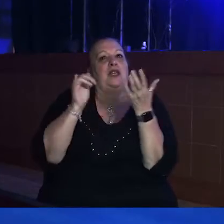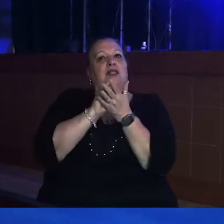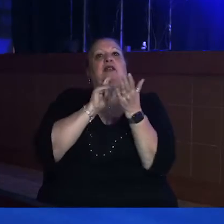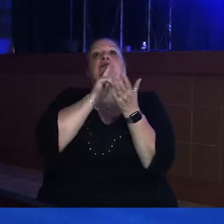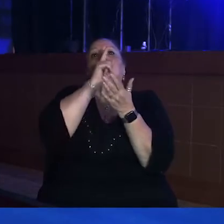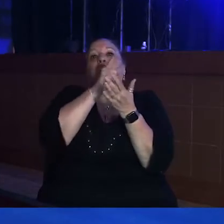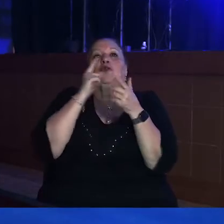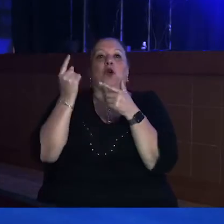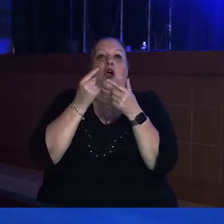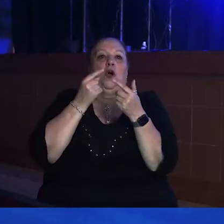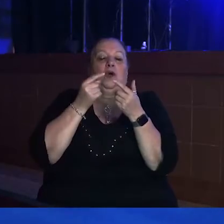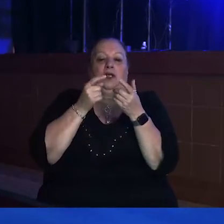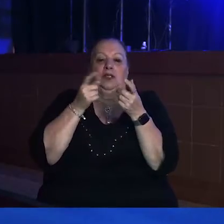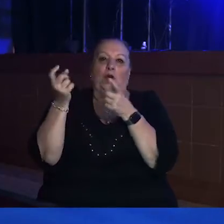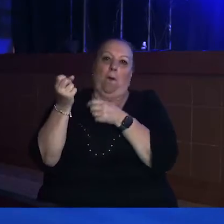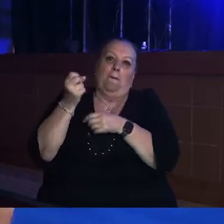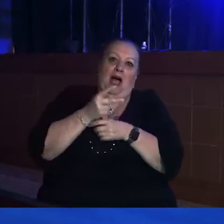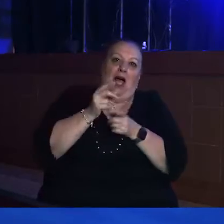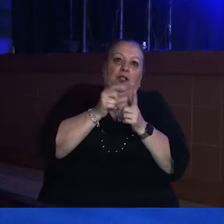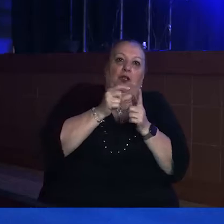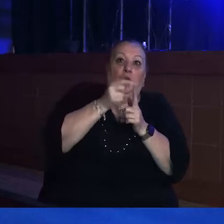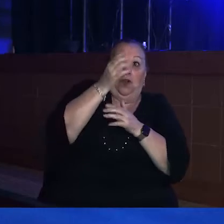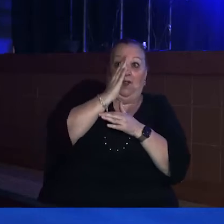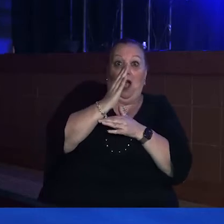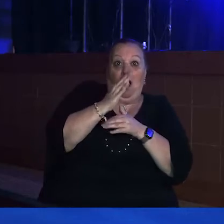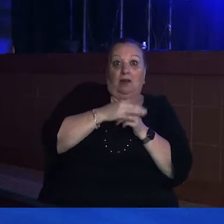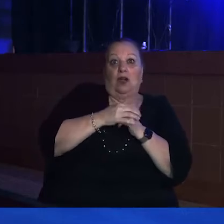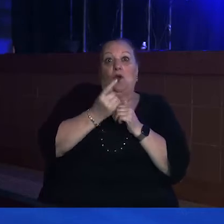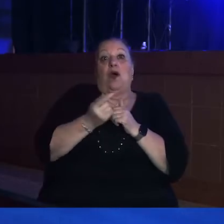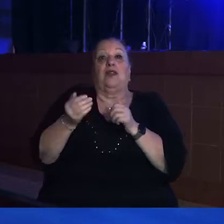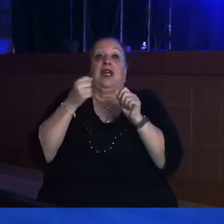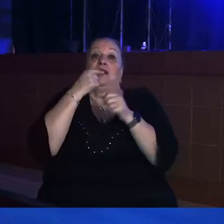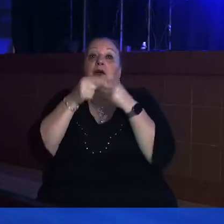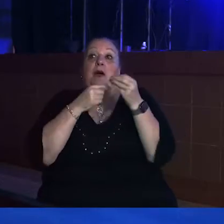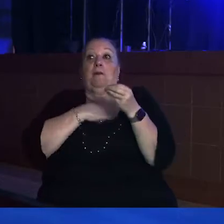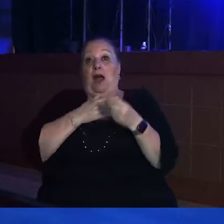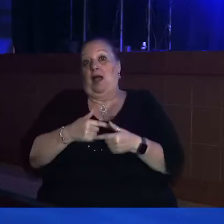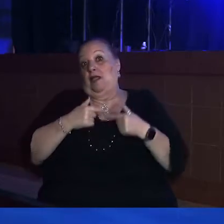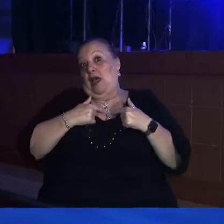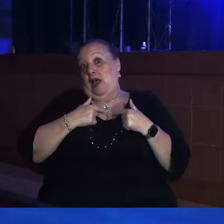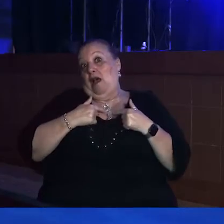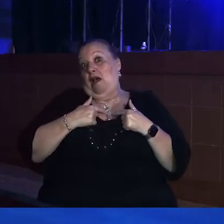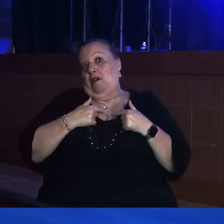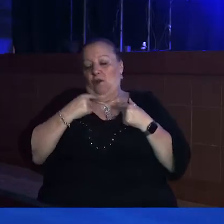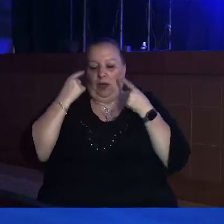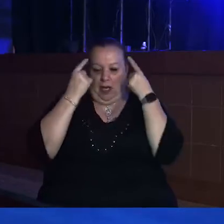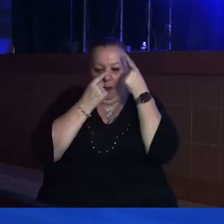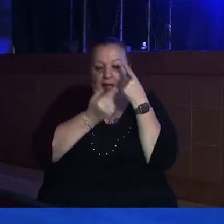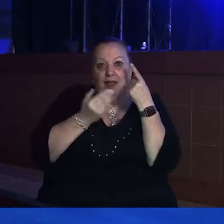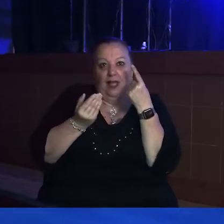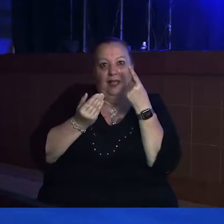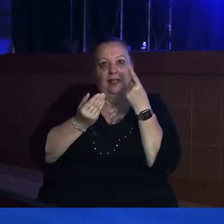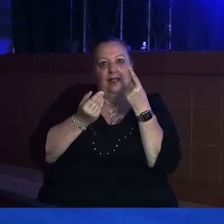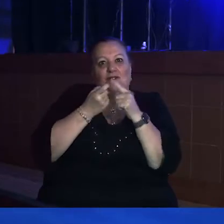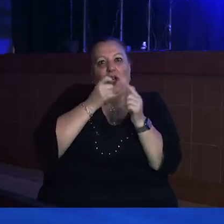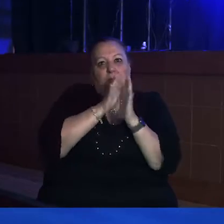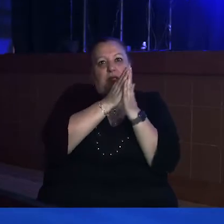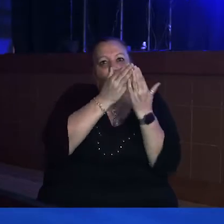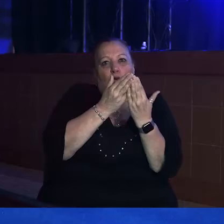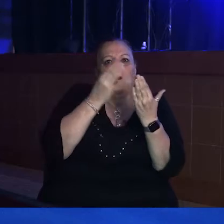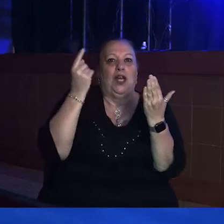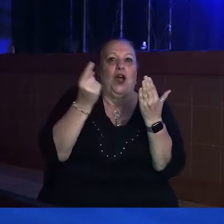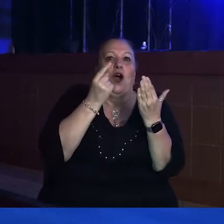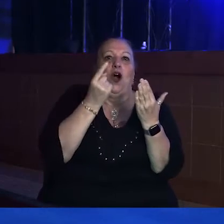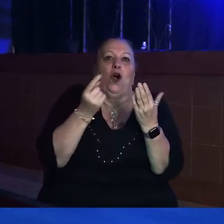driven back to the Word of God. One of the things I can tell you about my life, when I meditate on things that grow out of this book, it always feeds me,